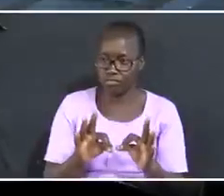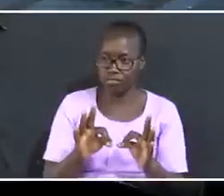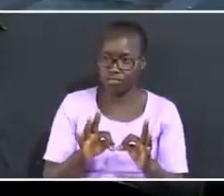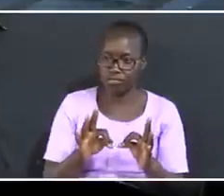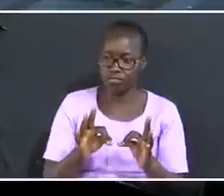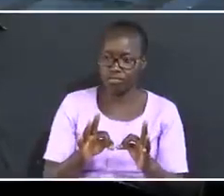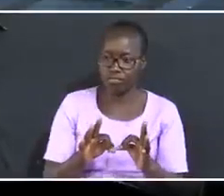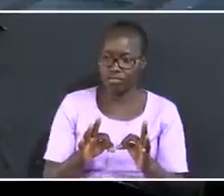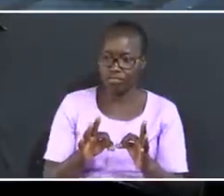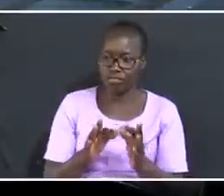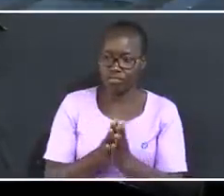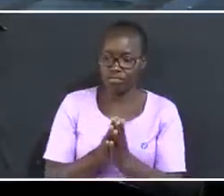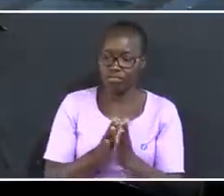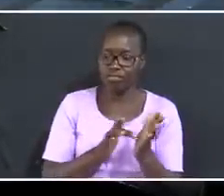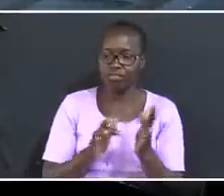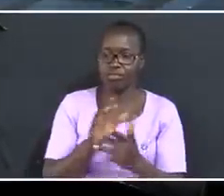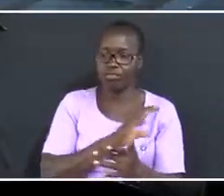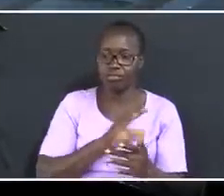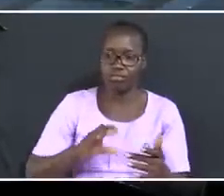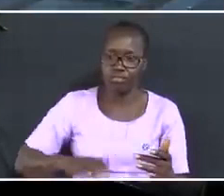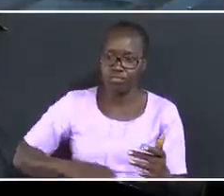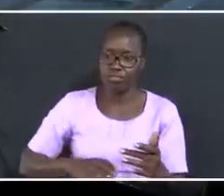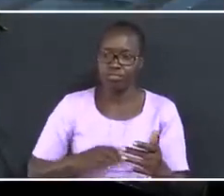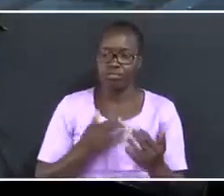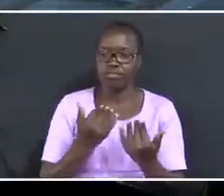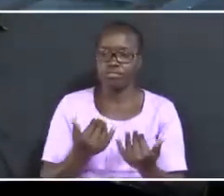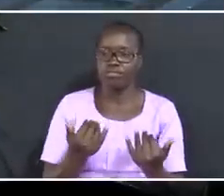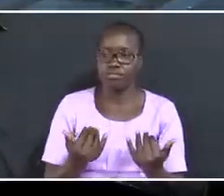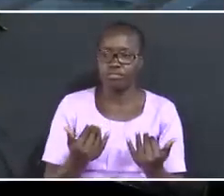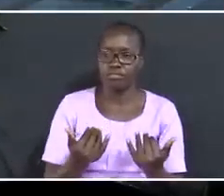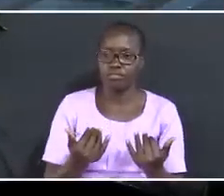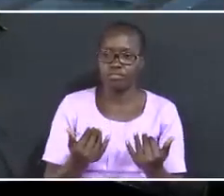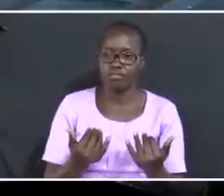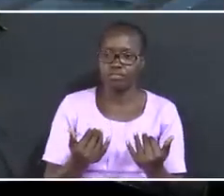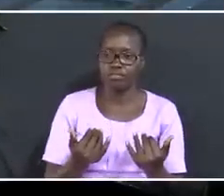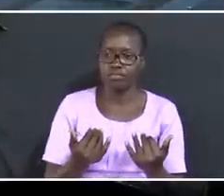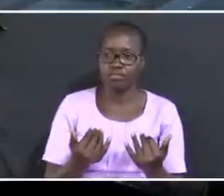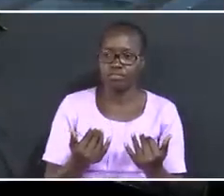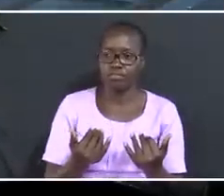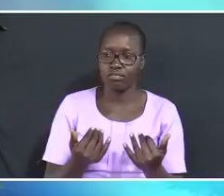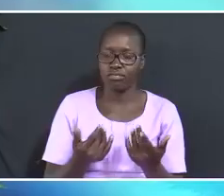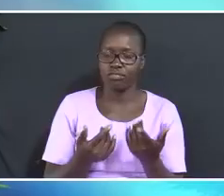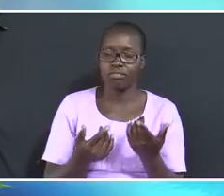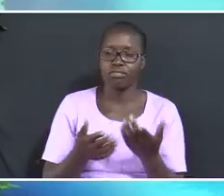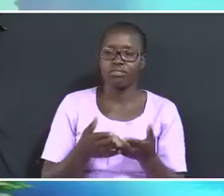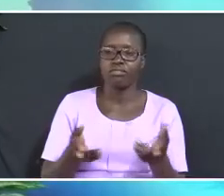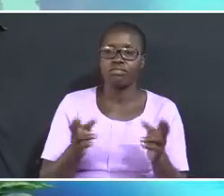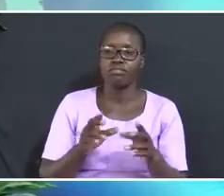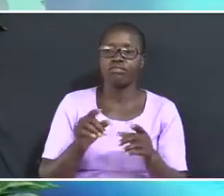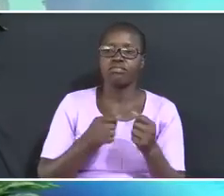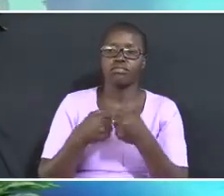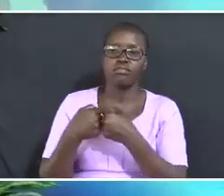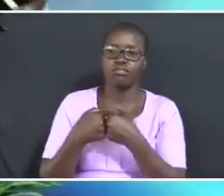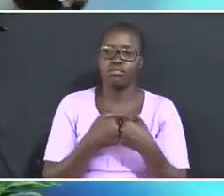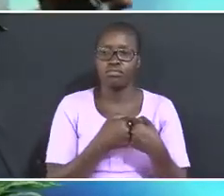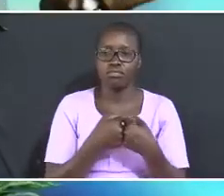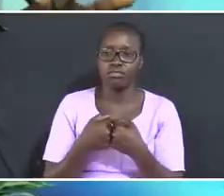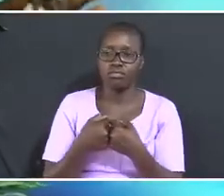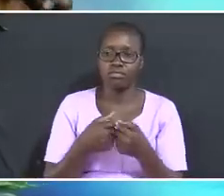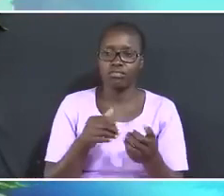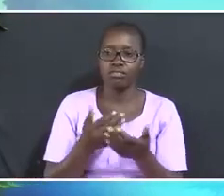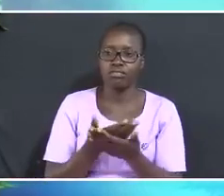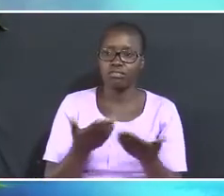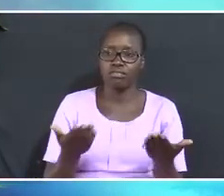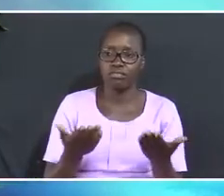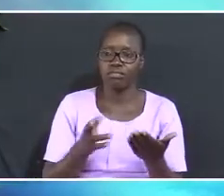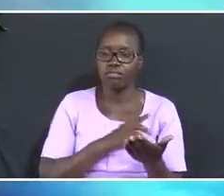enjoying here, Jesus Christ. Now, there comes a challenge, and that is where